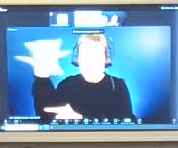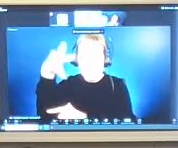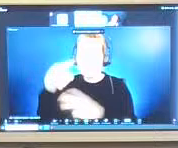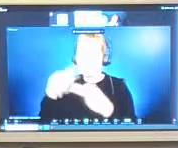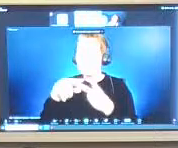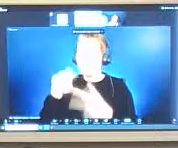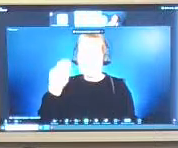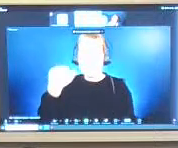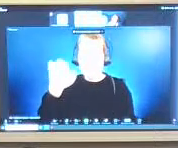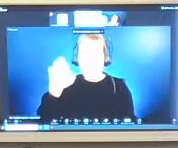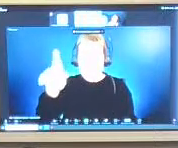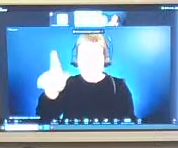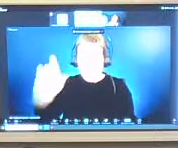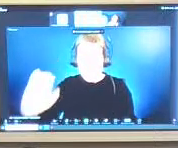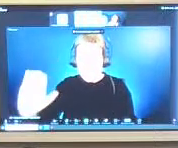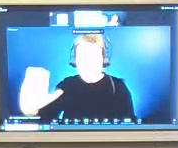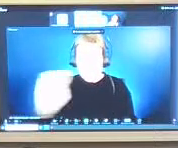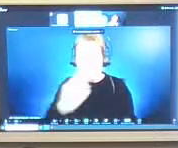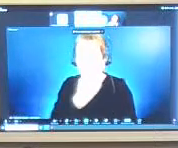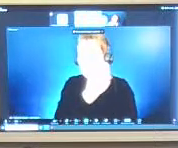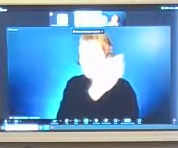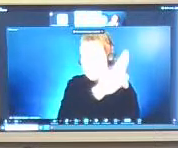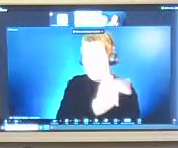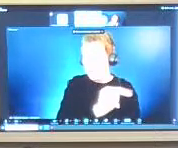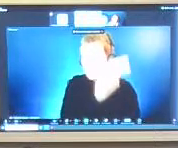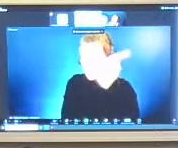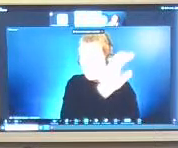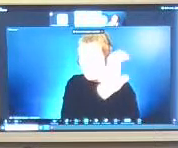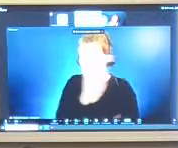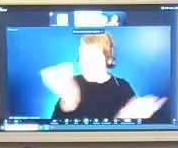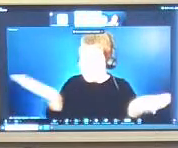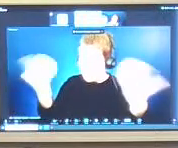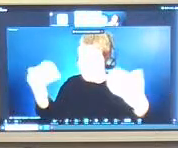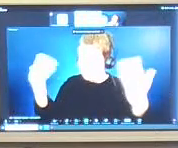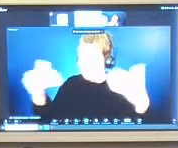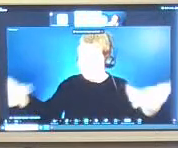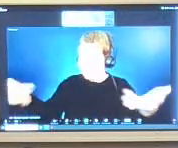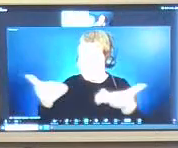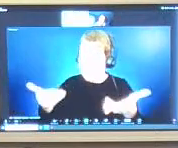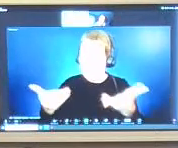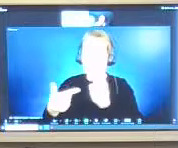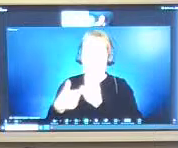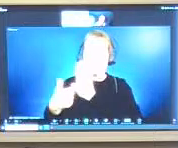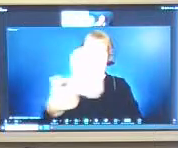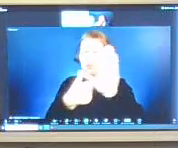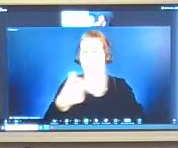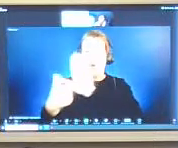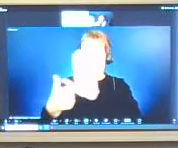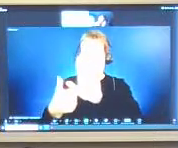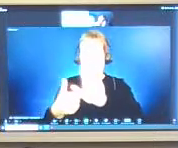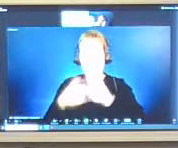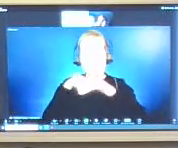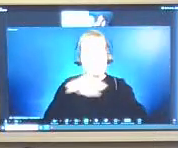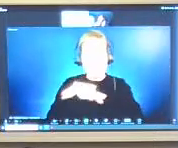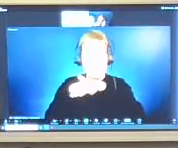Charleston, and making it an event to showcase accessibility and awareness and inclusion.